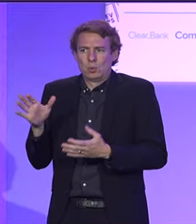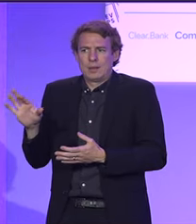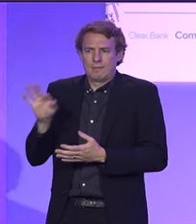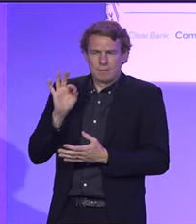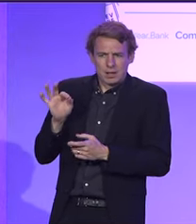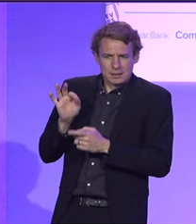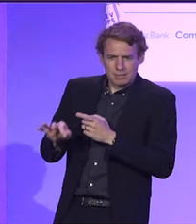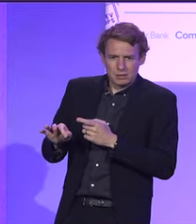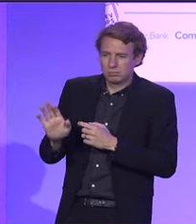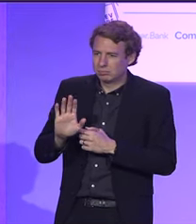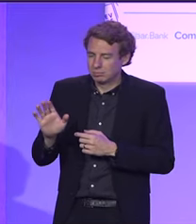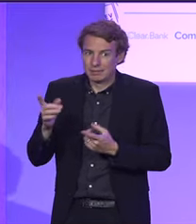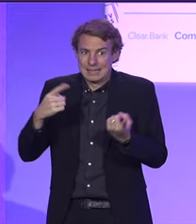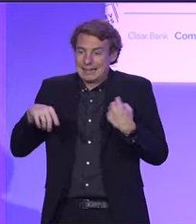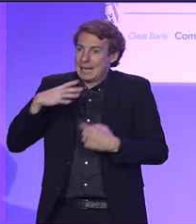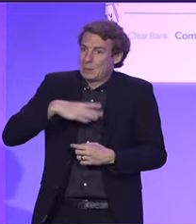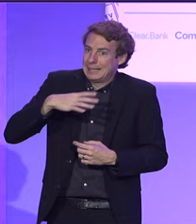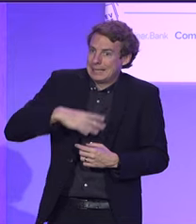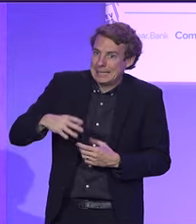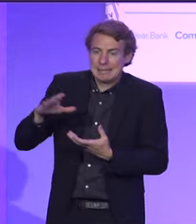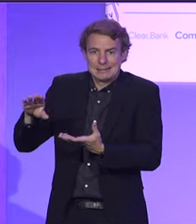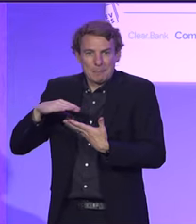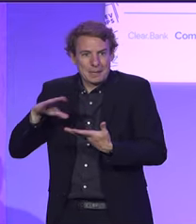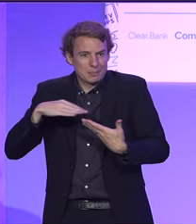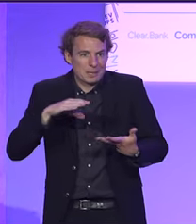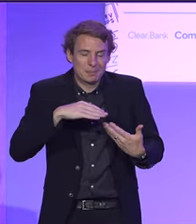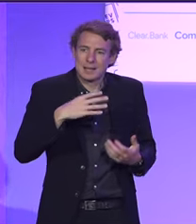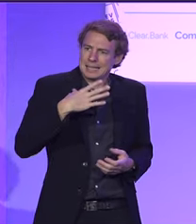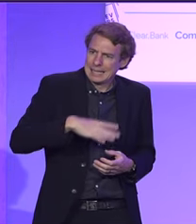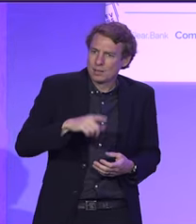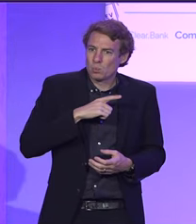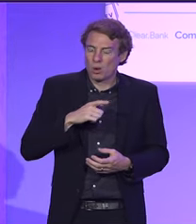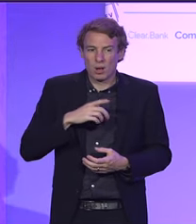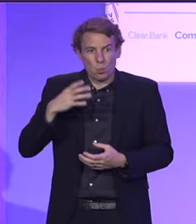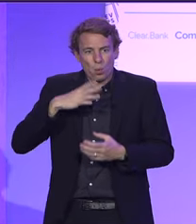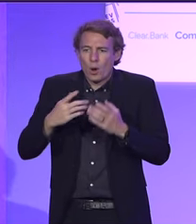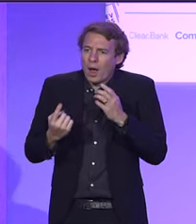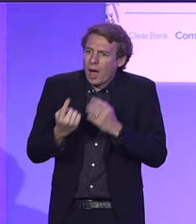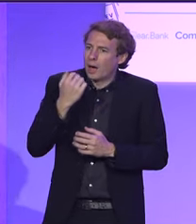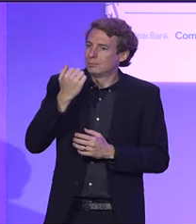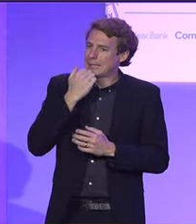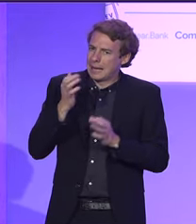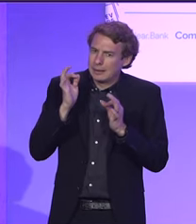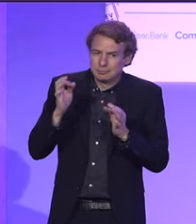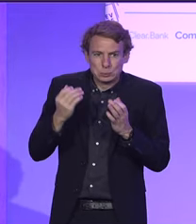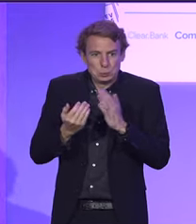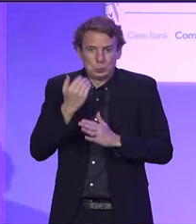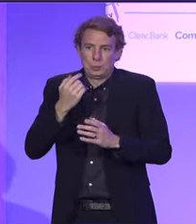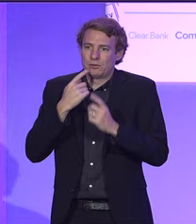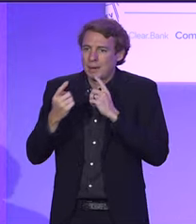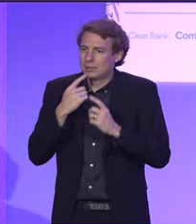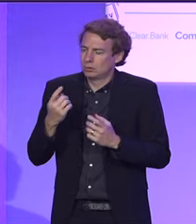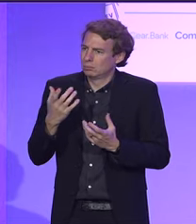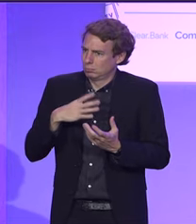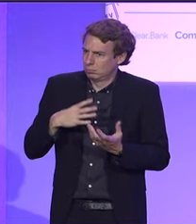submit to keep up to date with what's going on in the industry. So they would like to hear from you. It also helps them to attract a